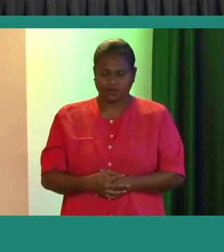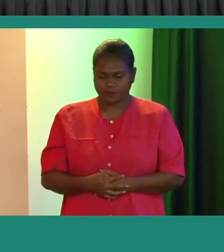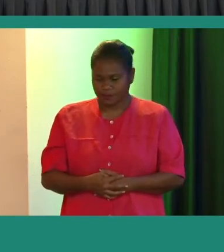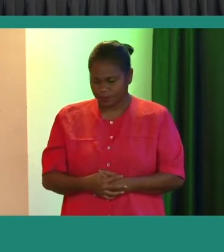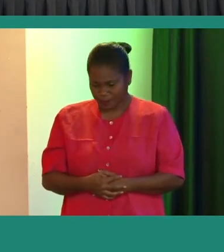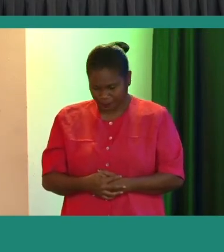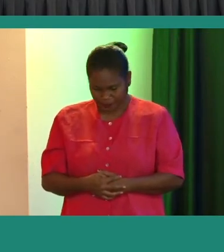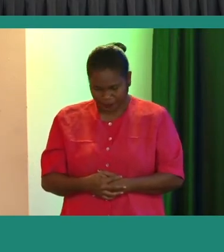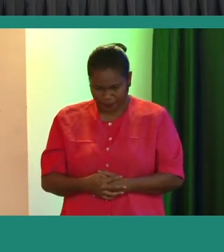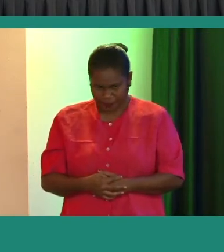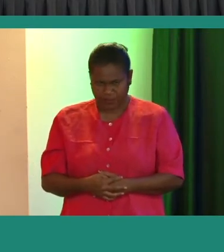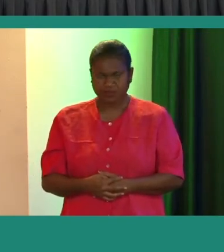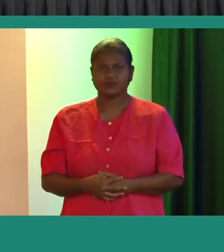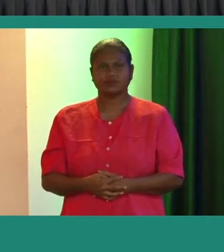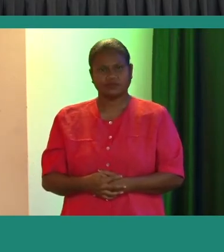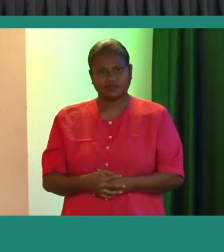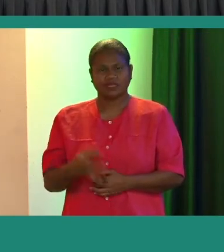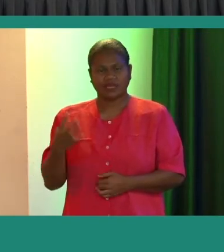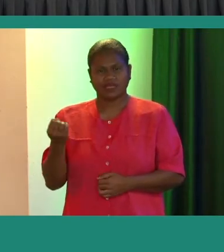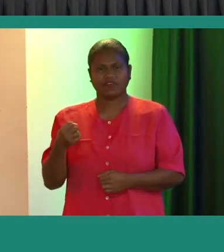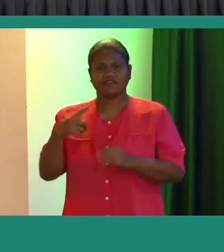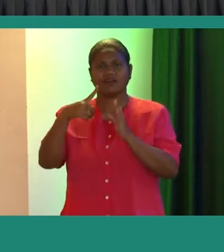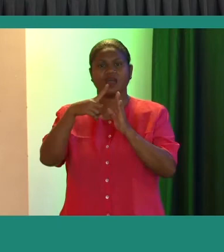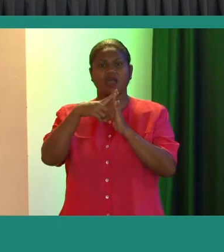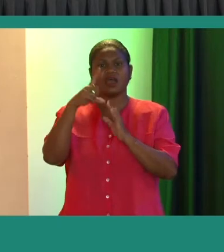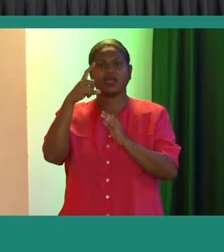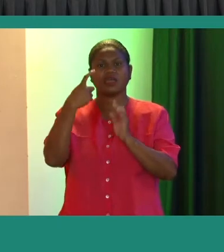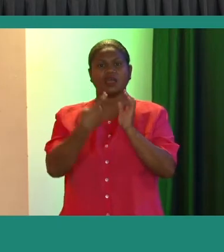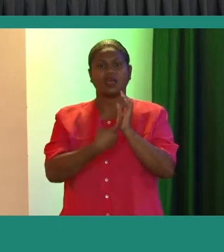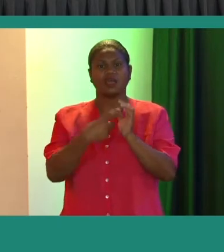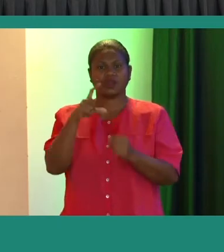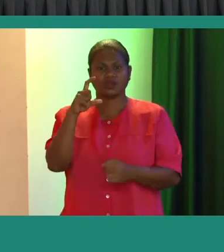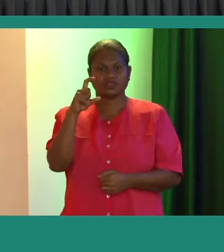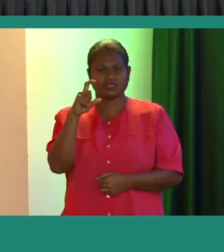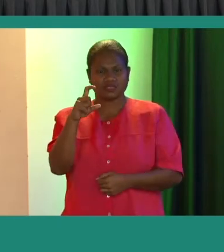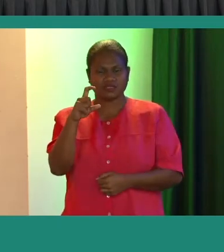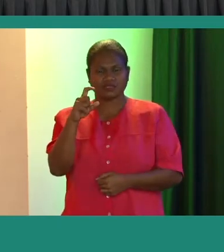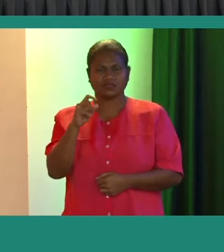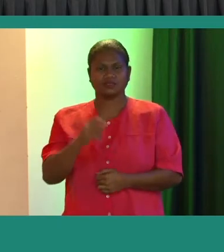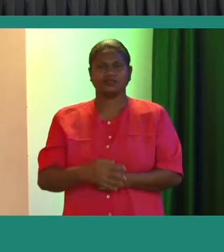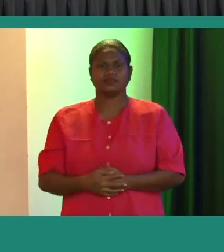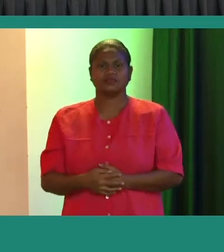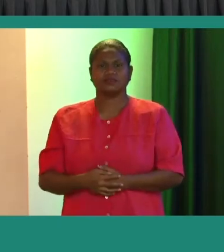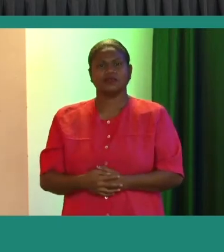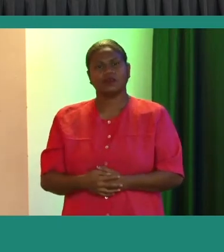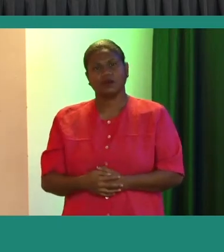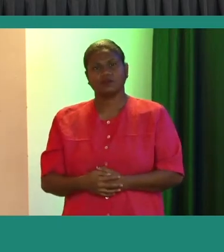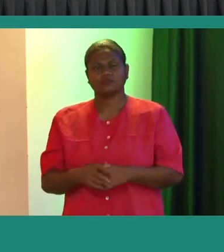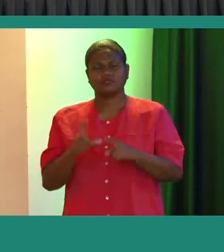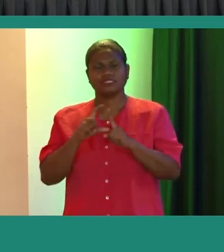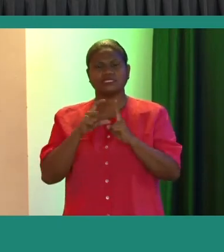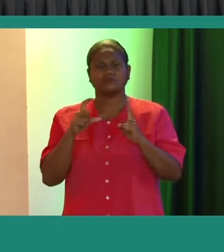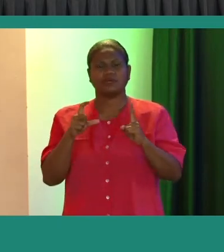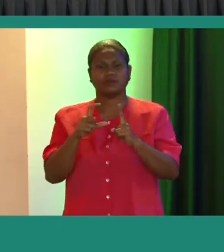we have IRC, that's always Department of Justice and Attorney General,